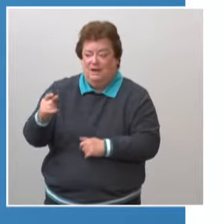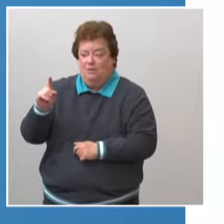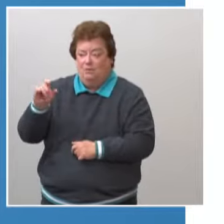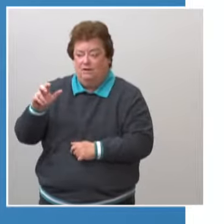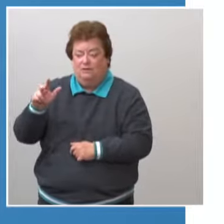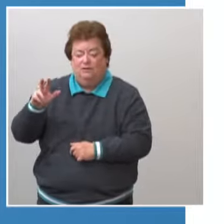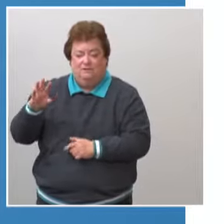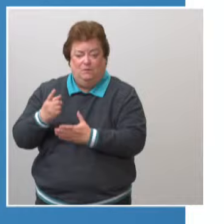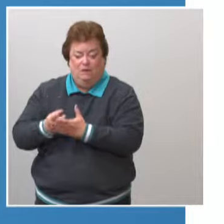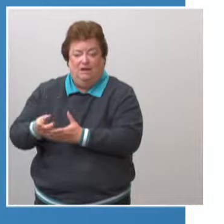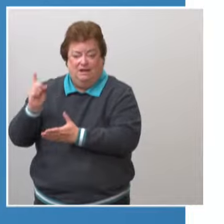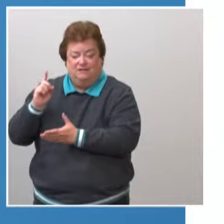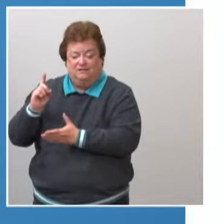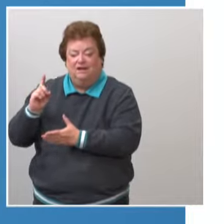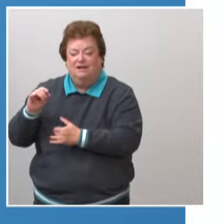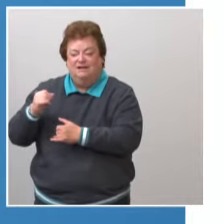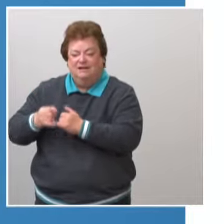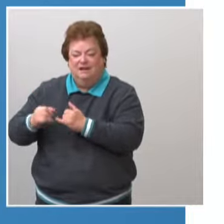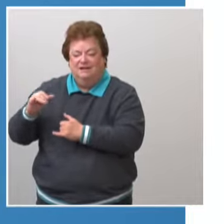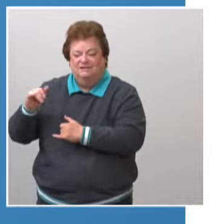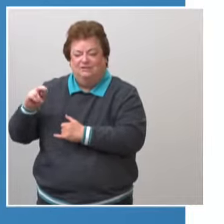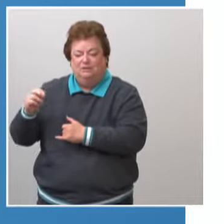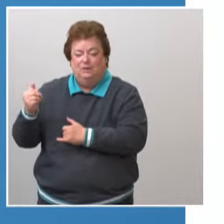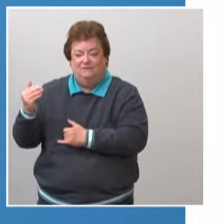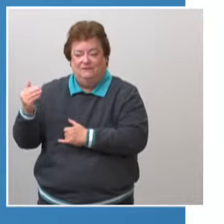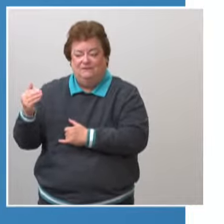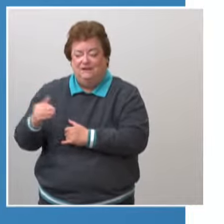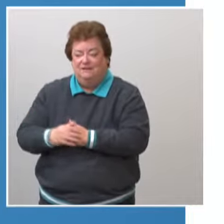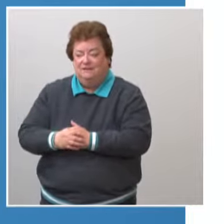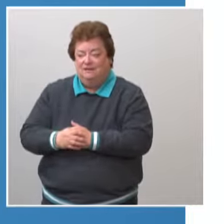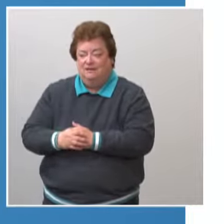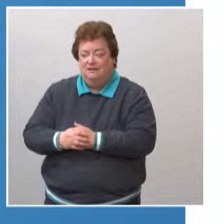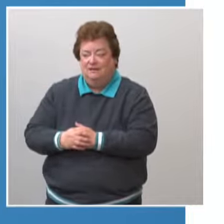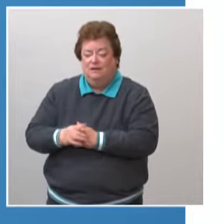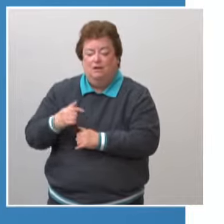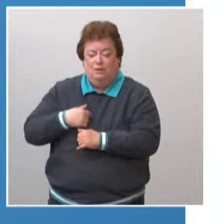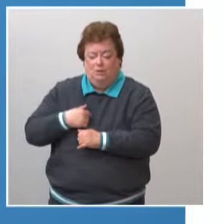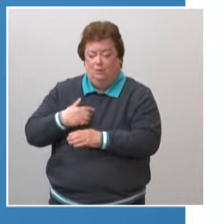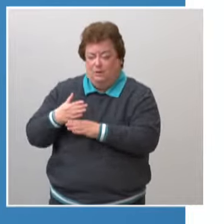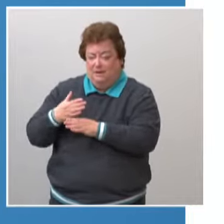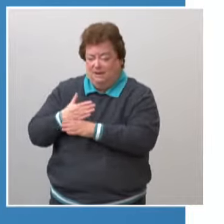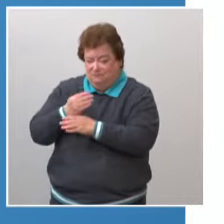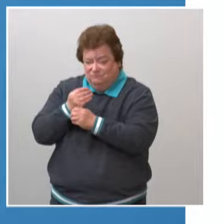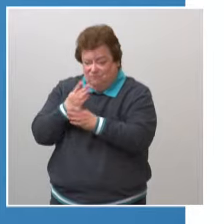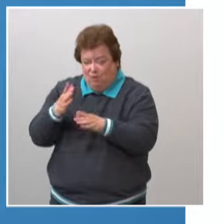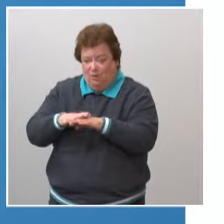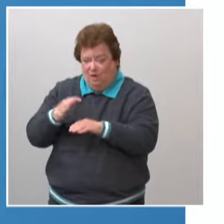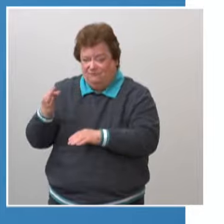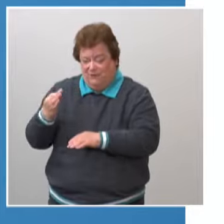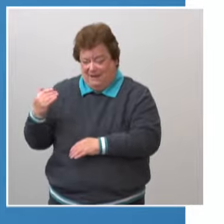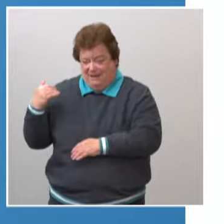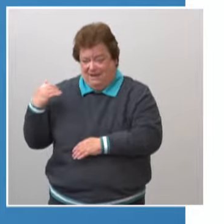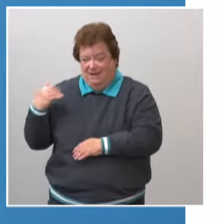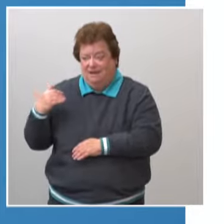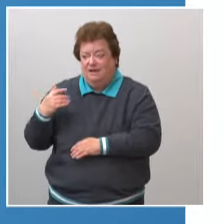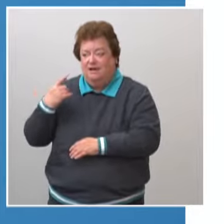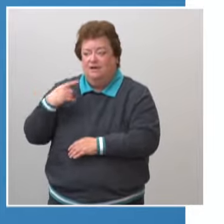last week ending January 15th. As we shared on Friday, the risk dial metric for